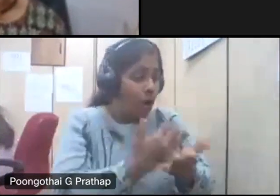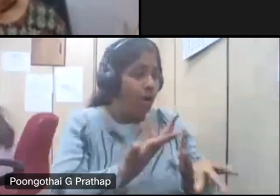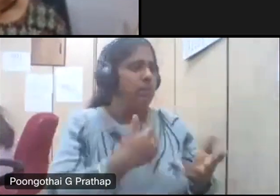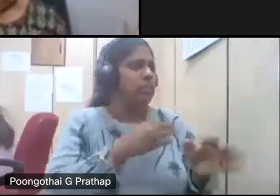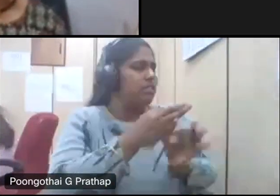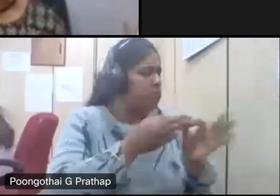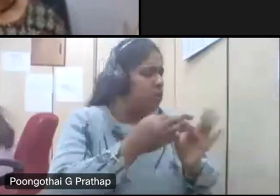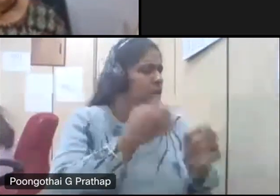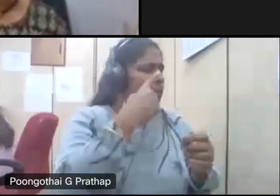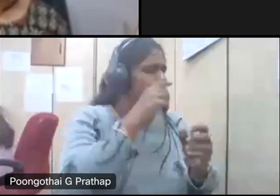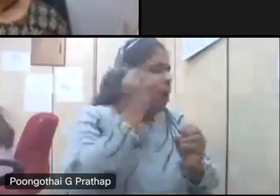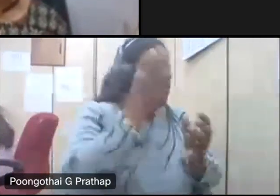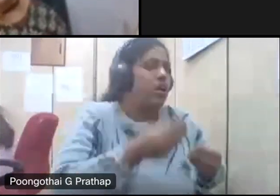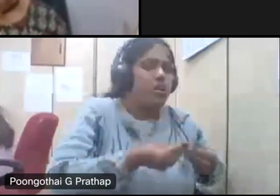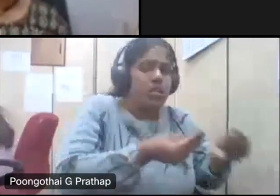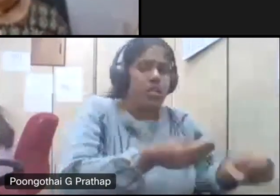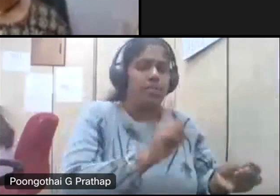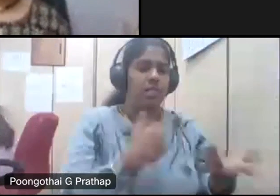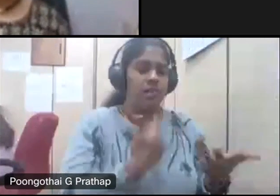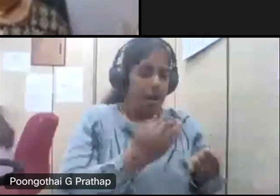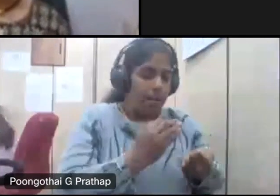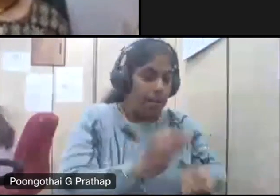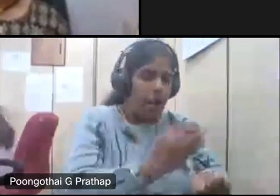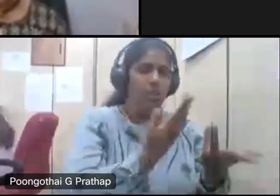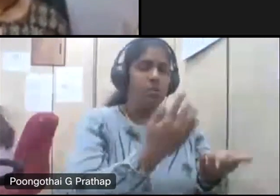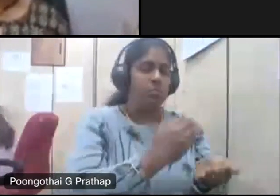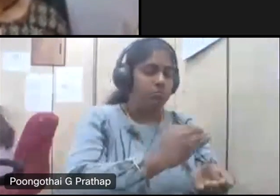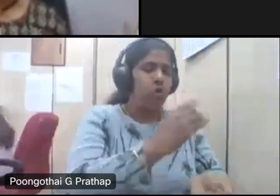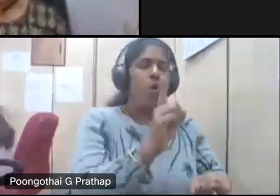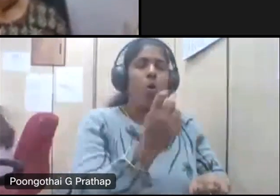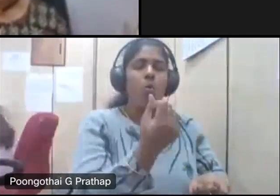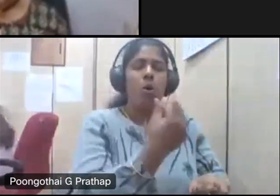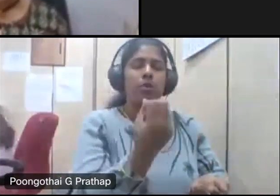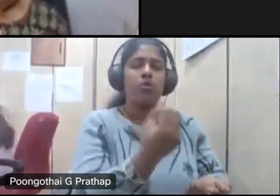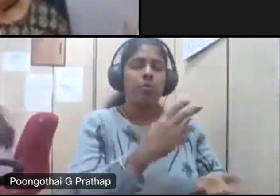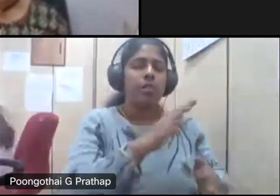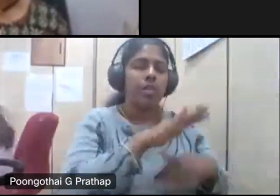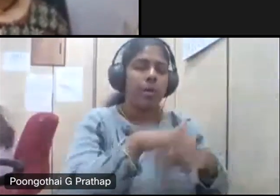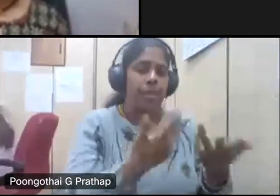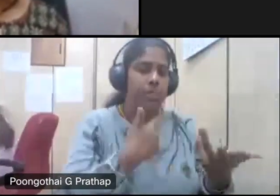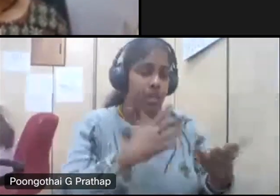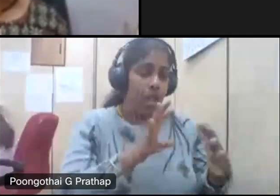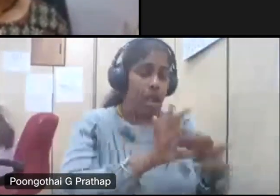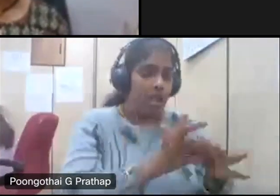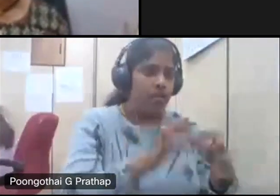of 1 to 2 months, if the baby is not having any associated